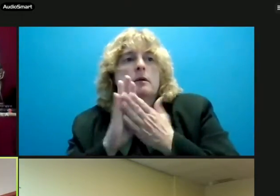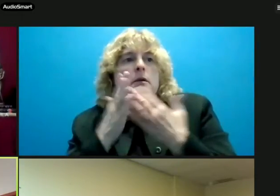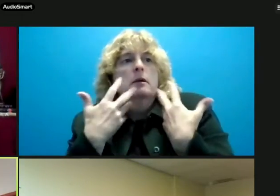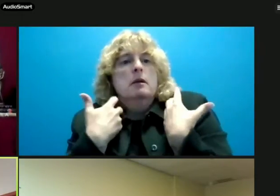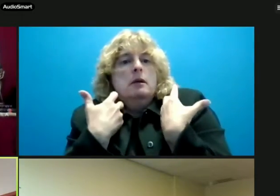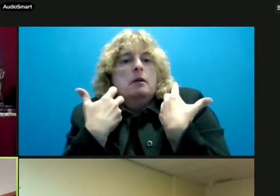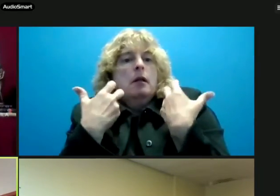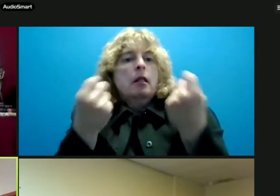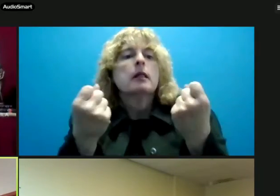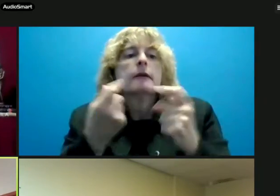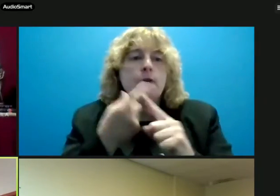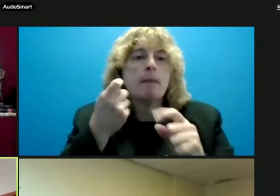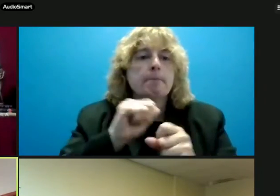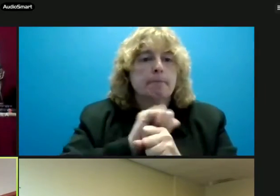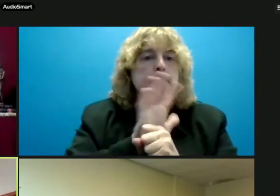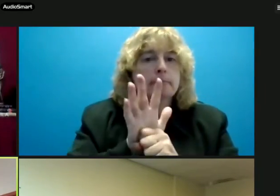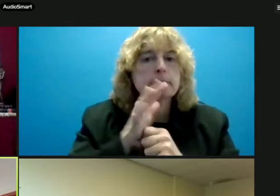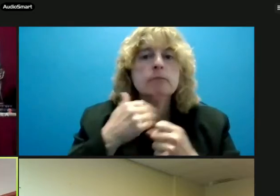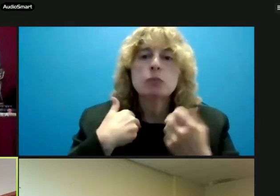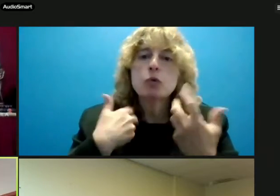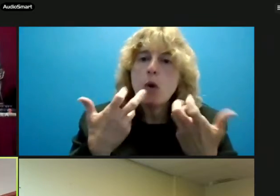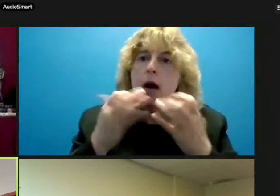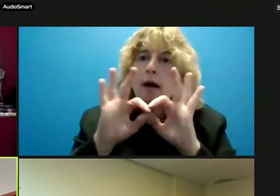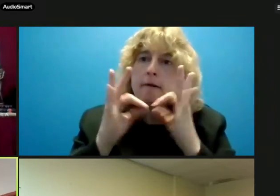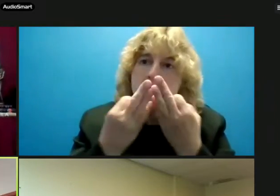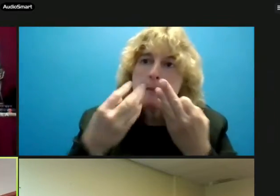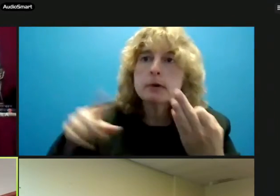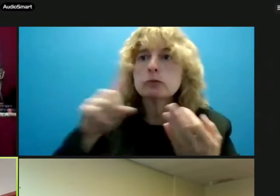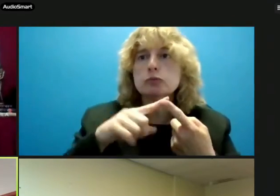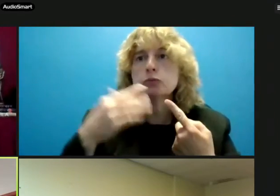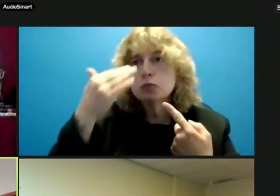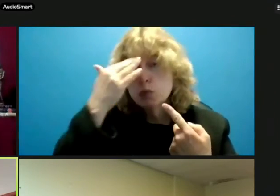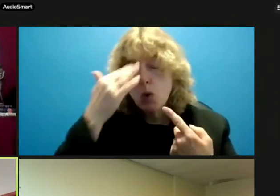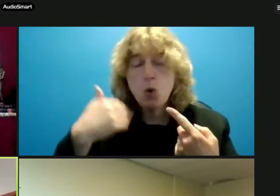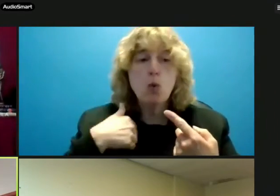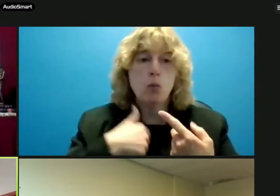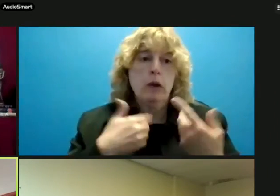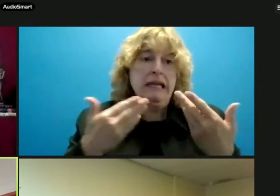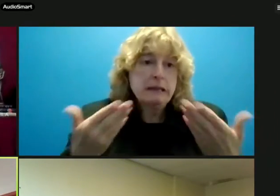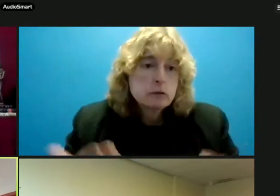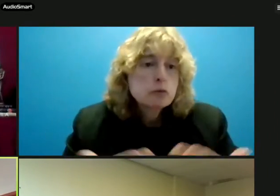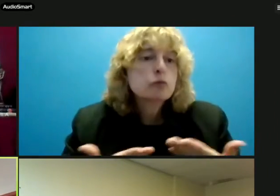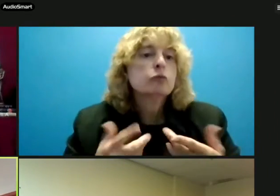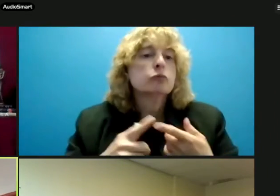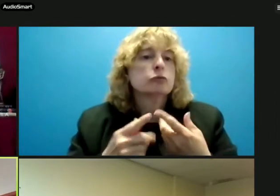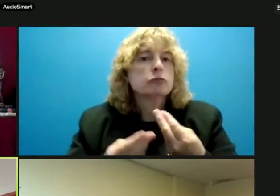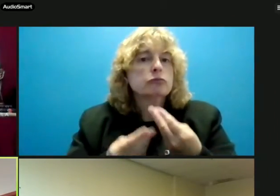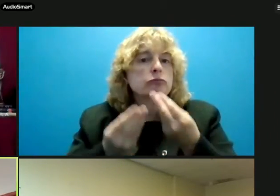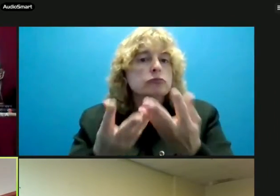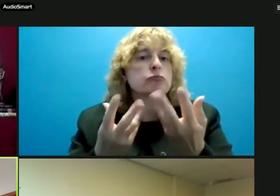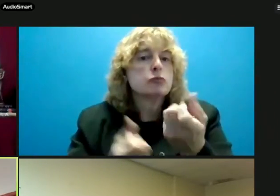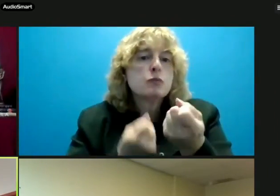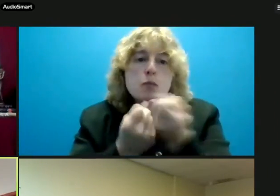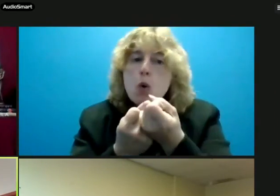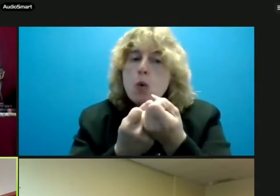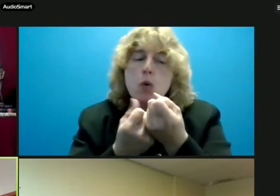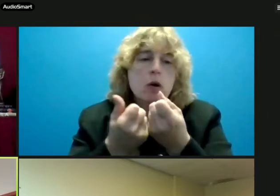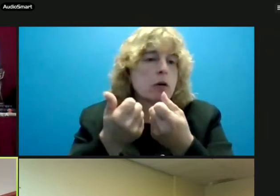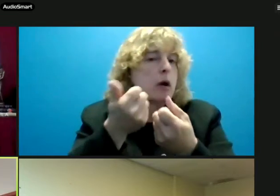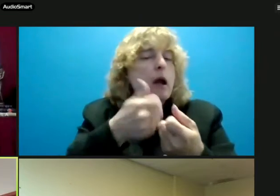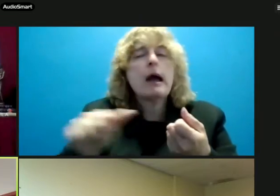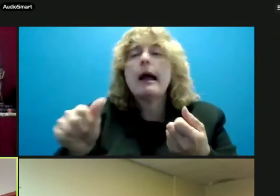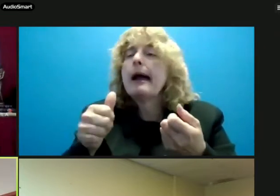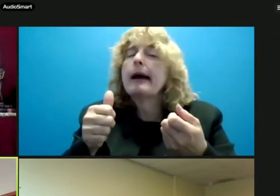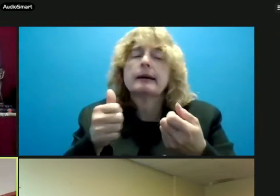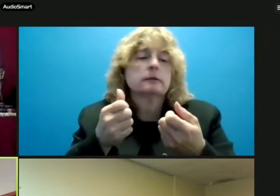families to know that we're here and available to offer that support in any way that we can. And so I want them to continue to know that we